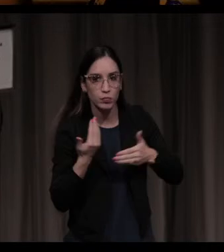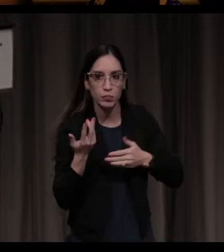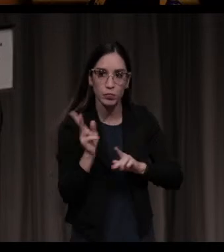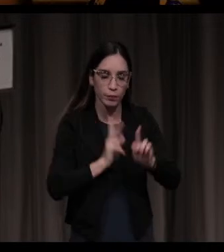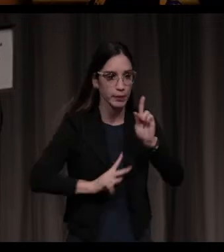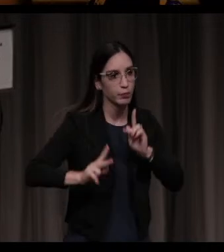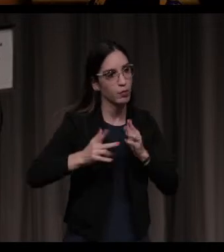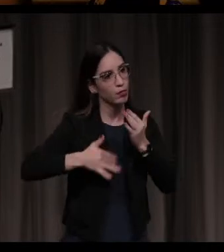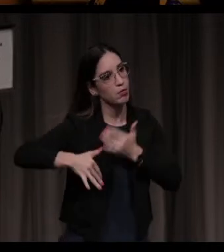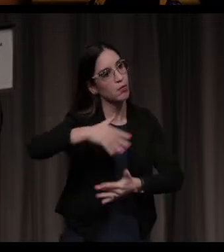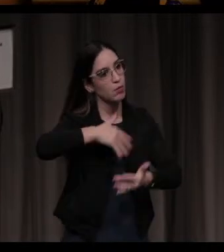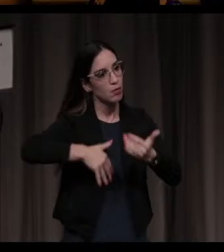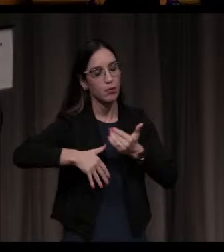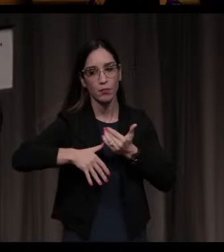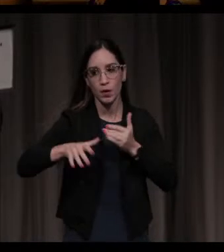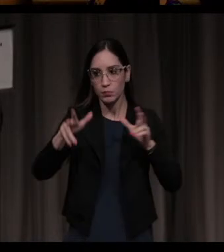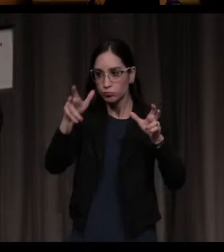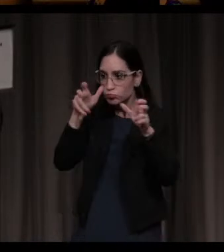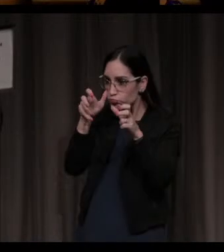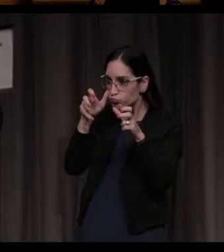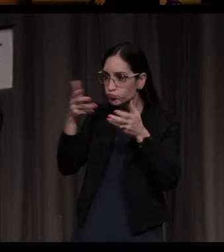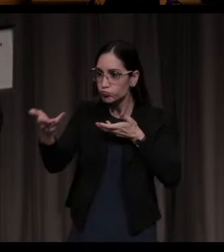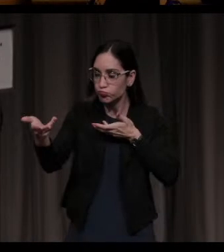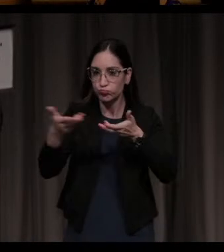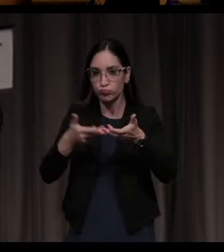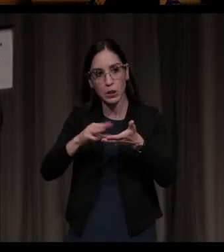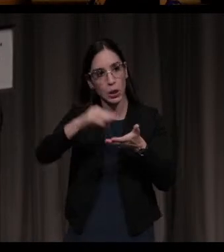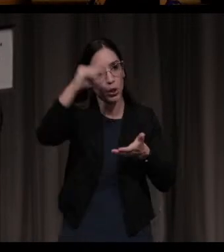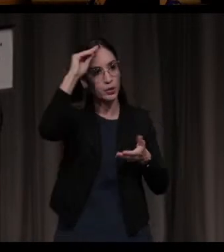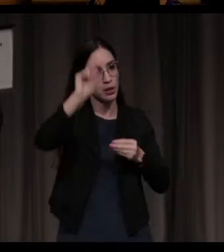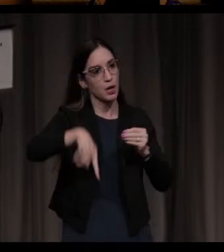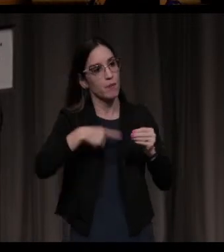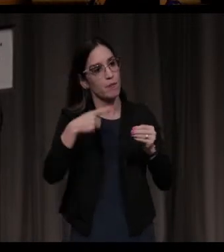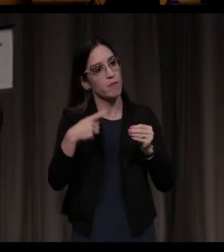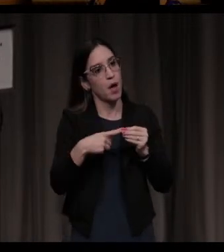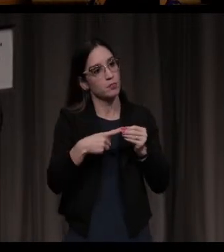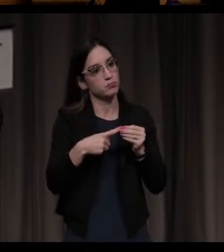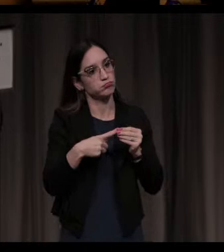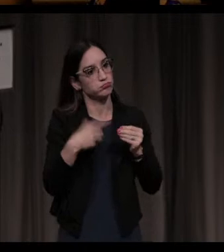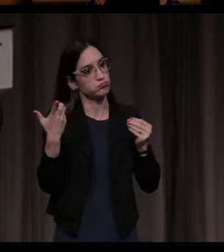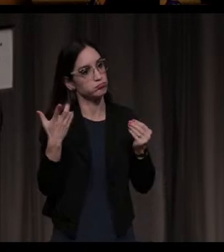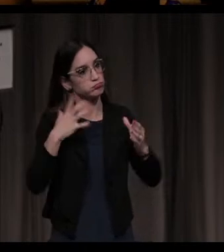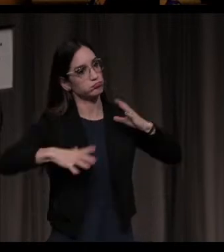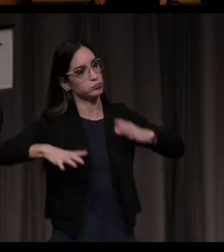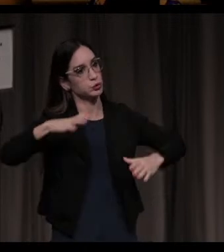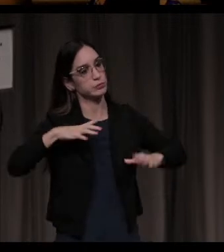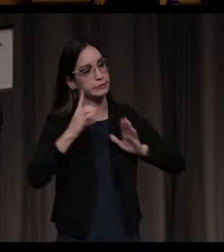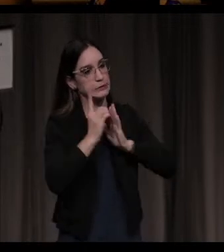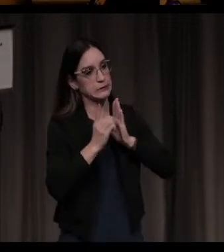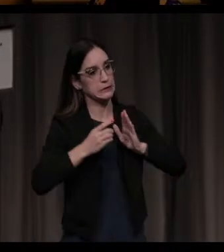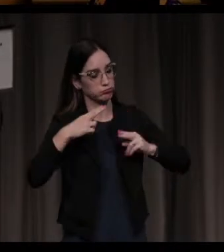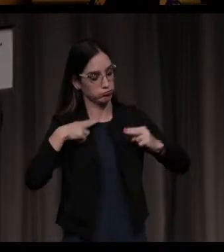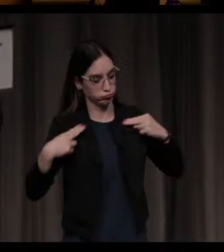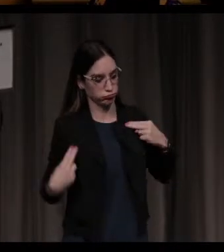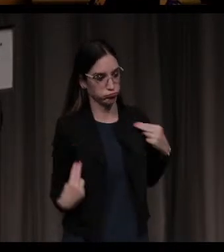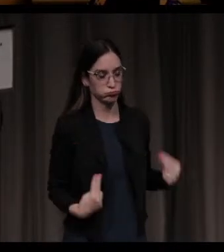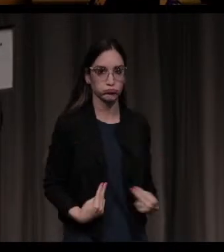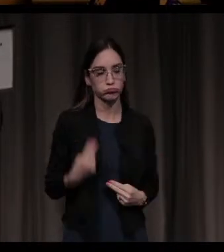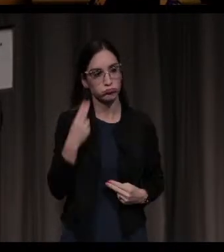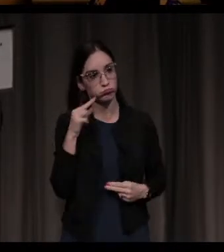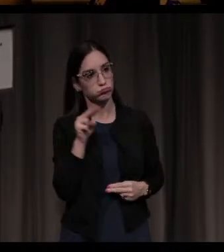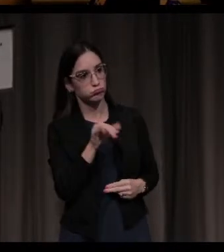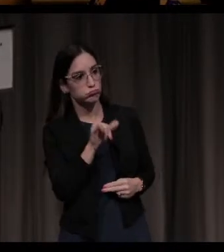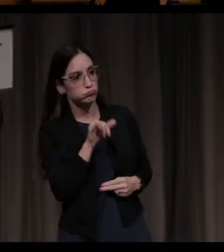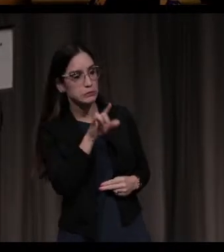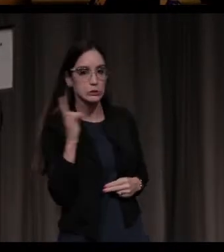with. And in this case, learning about patchwork and the history of patchwork, like you see here in this image now, basically they are the